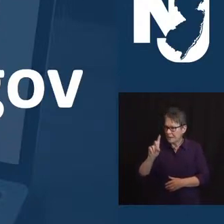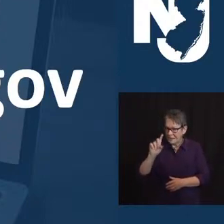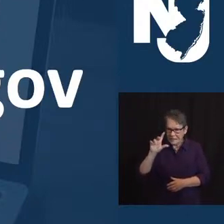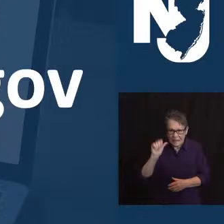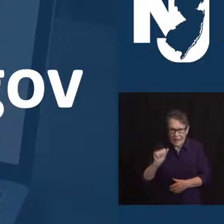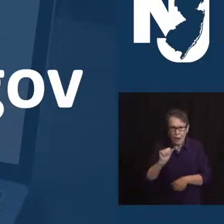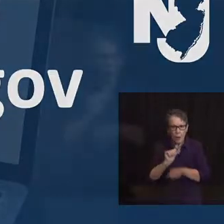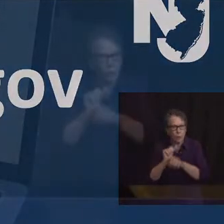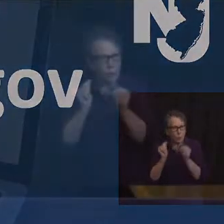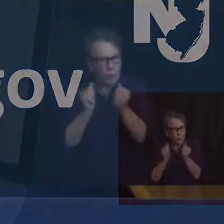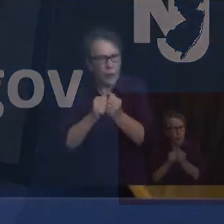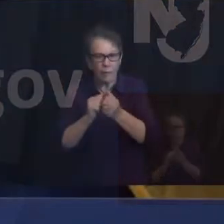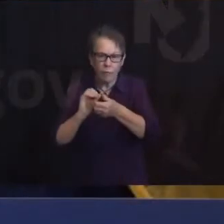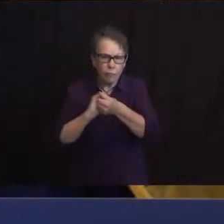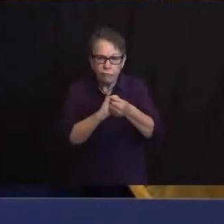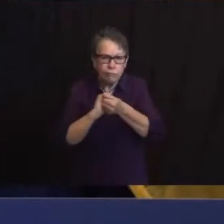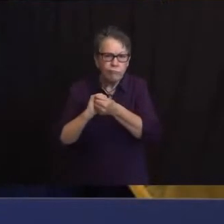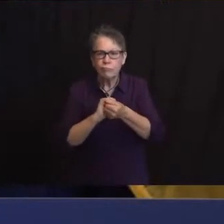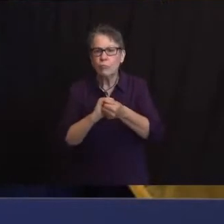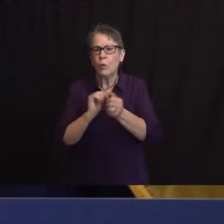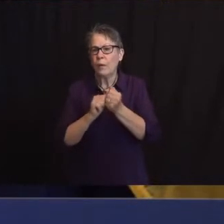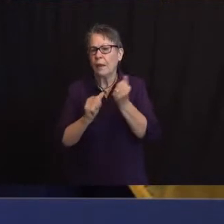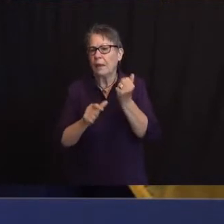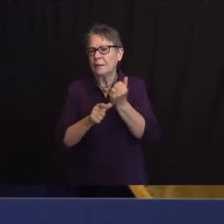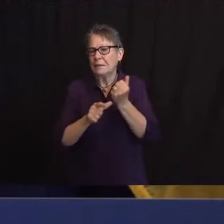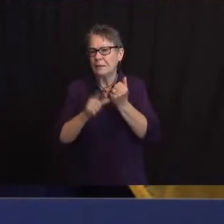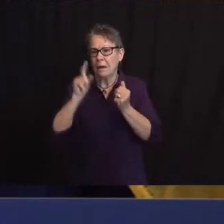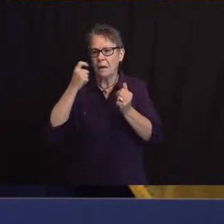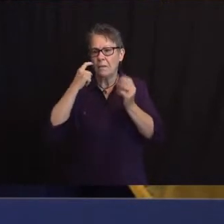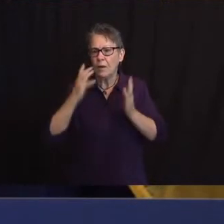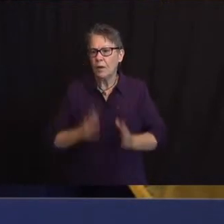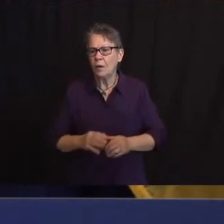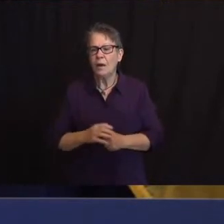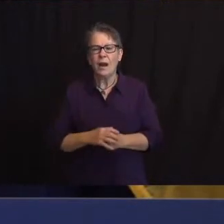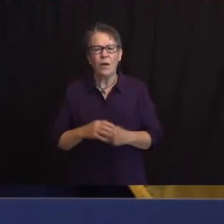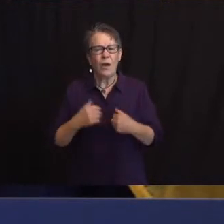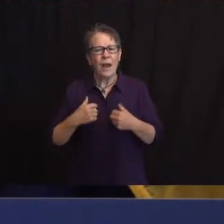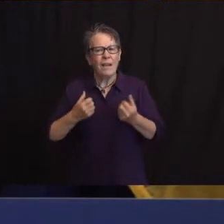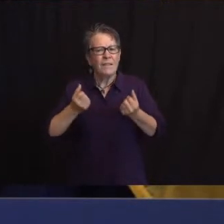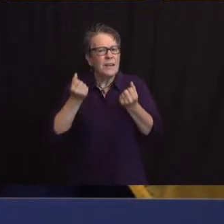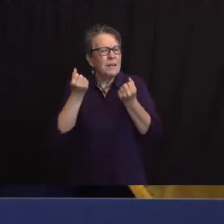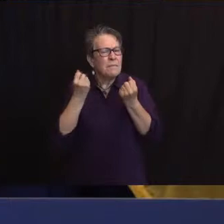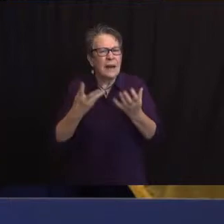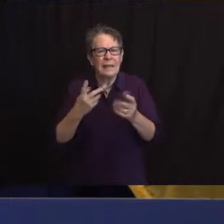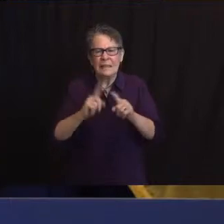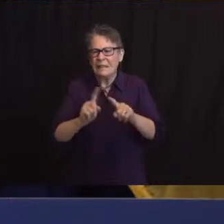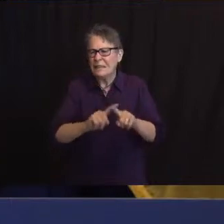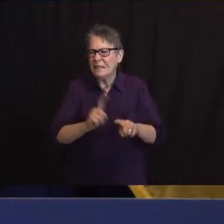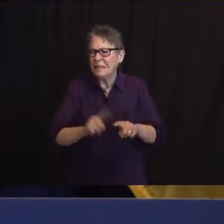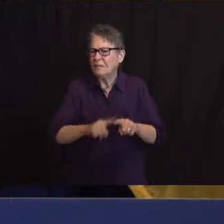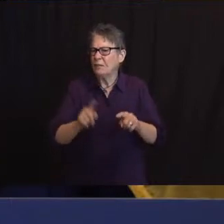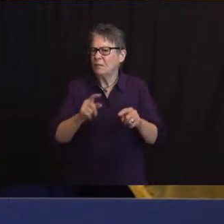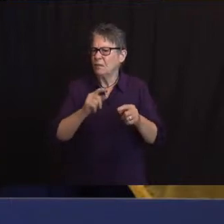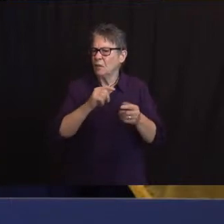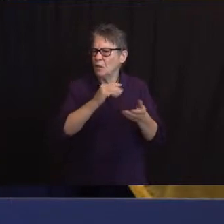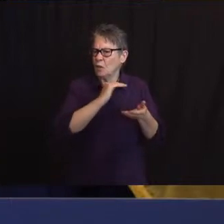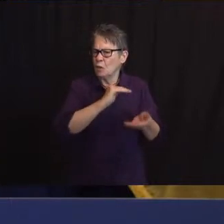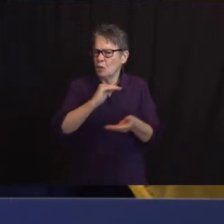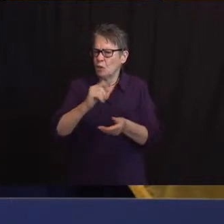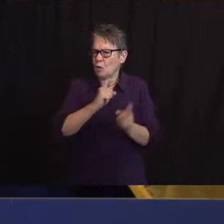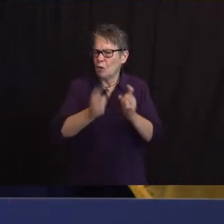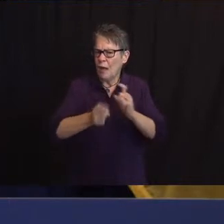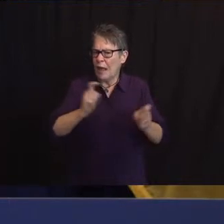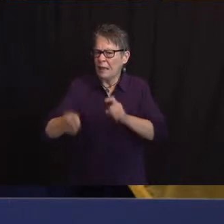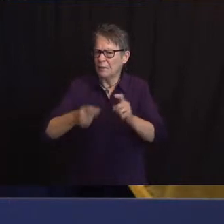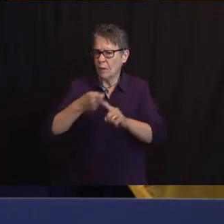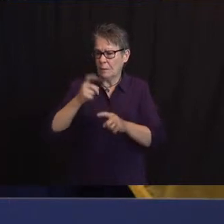program, we've talked about a number of different communities, is a very cool model because communities apply for it, they get